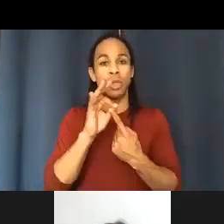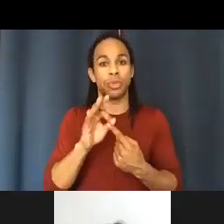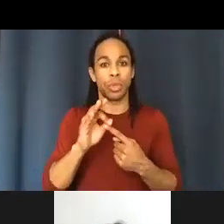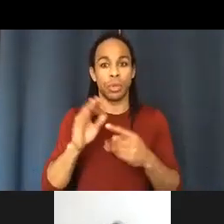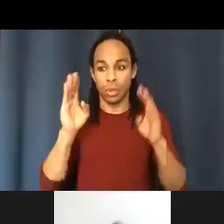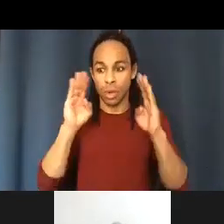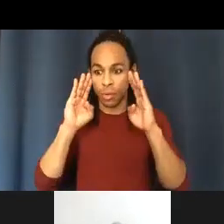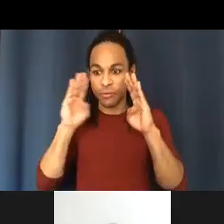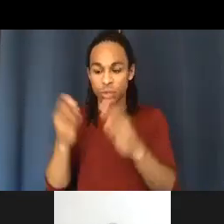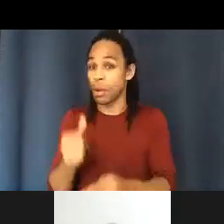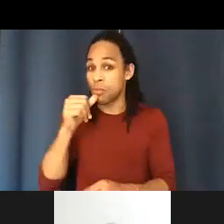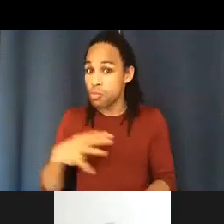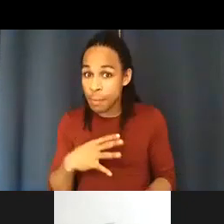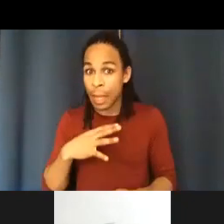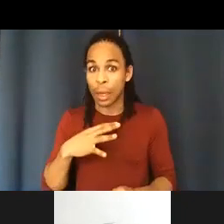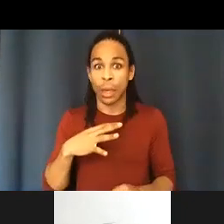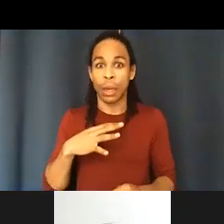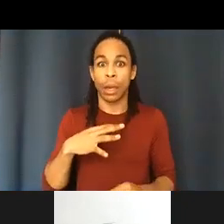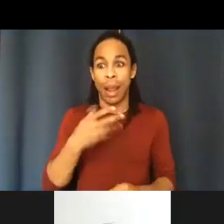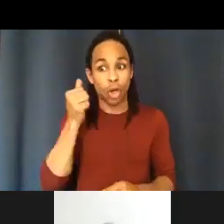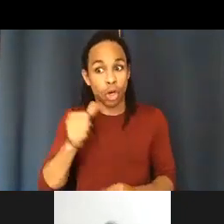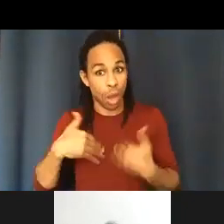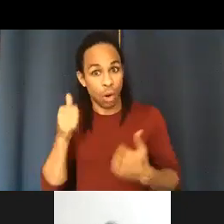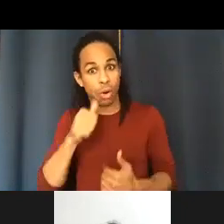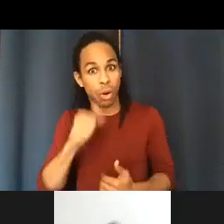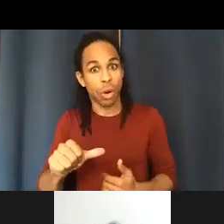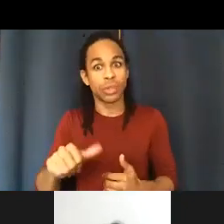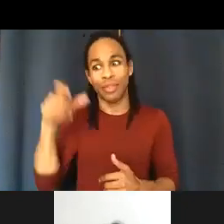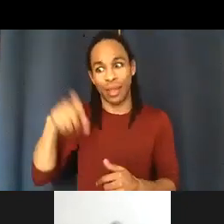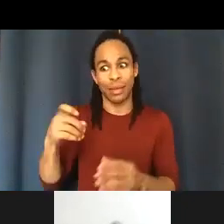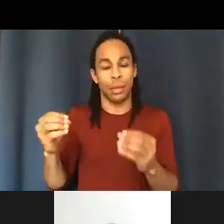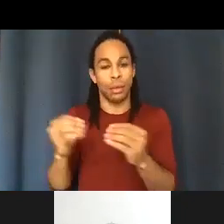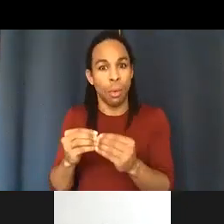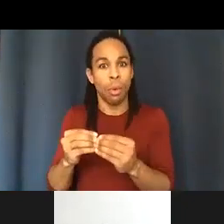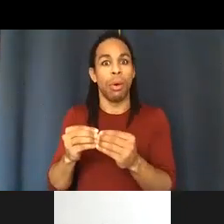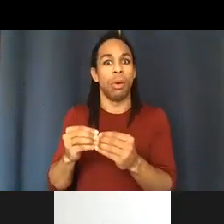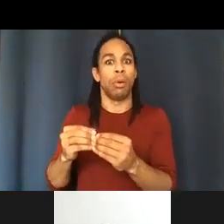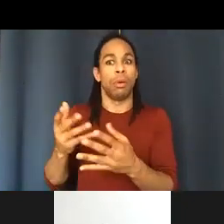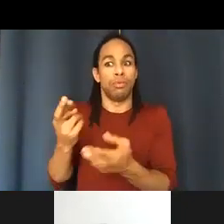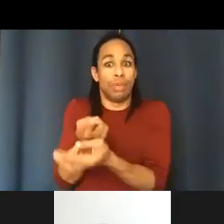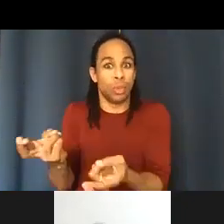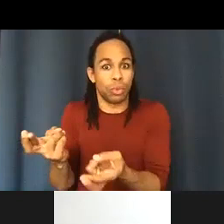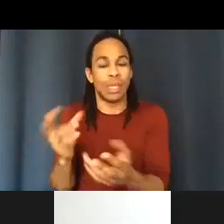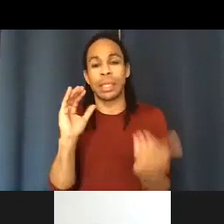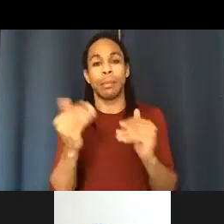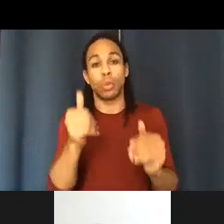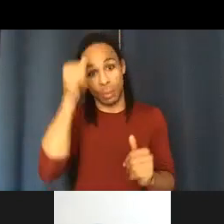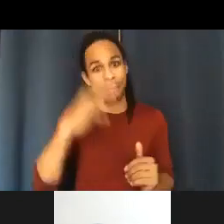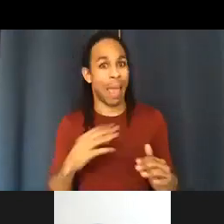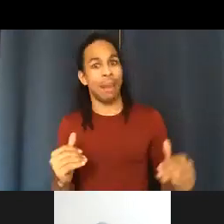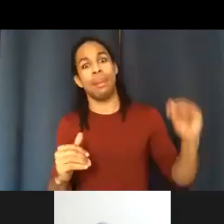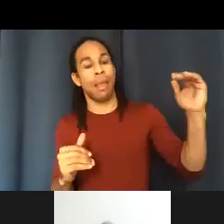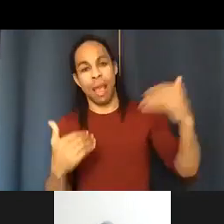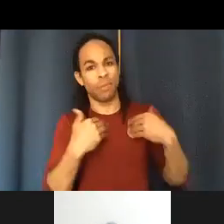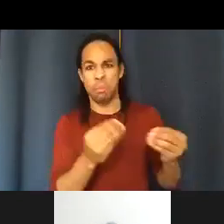the same time, quality healthcare. Quality remains an alienated concept when it comes to marginalized women from marginalized